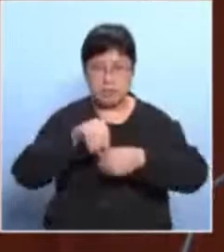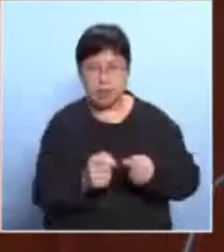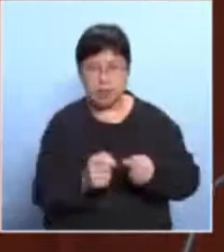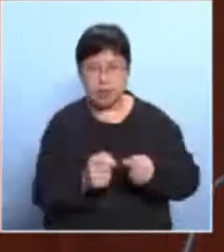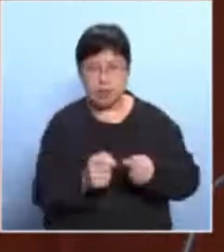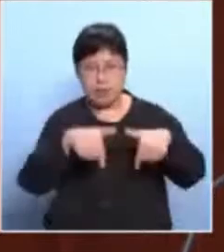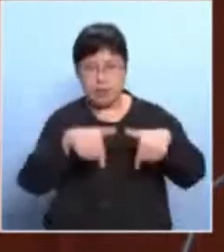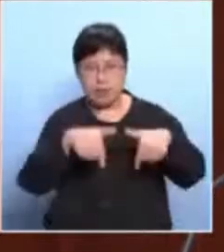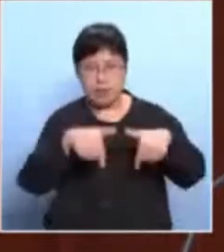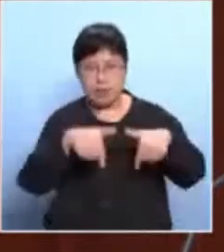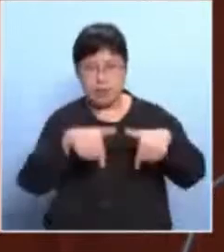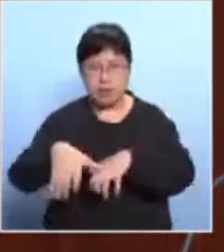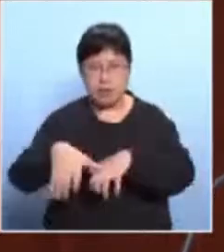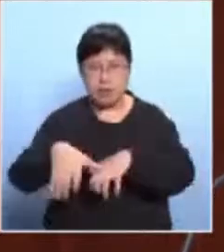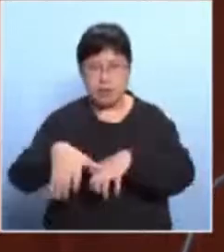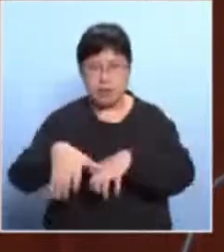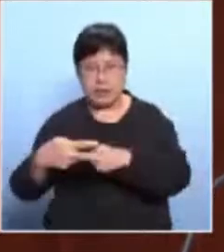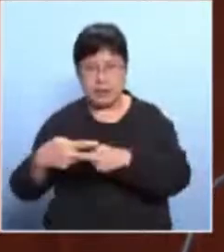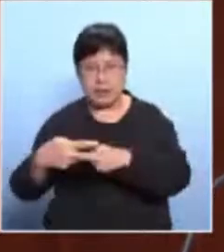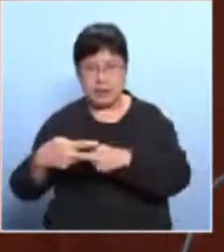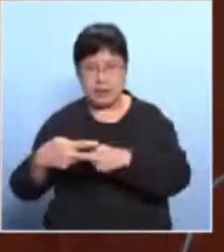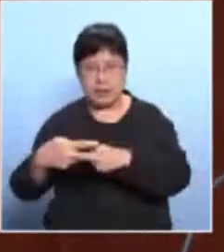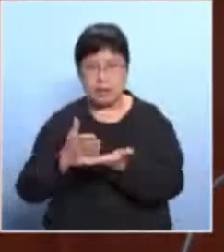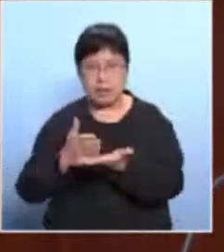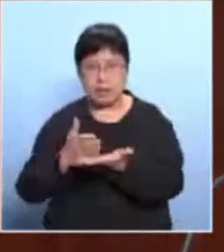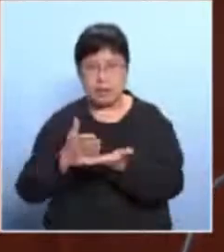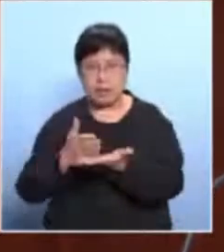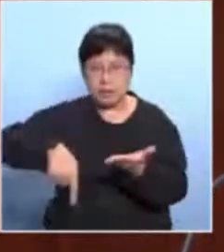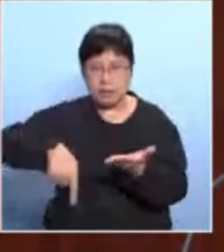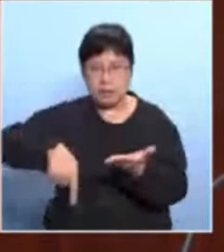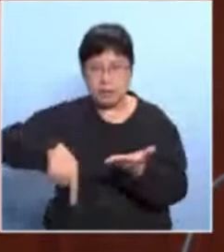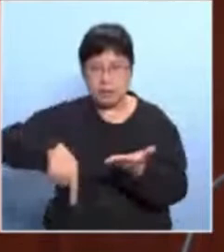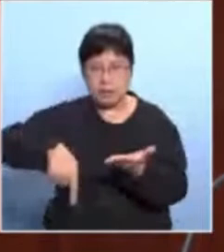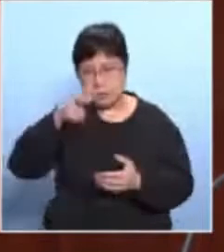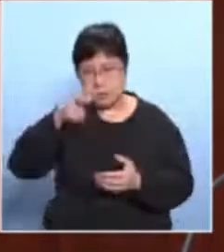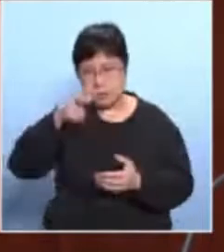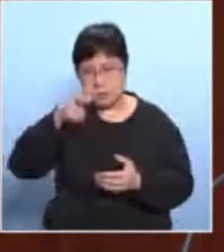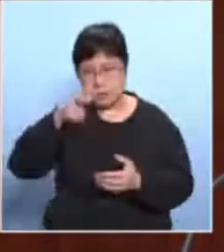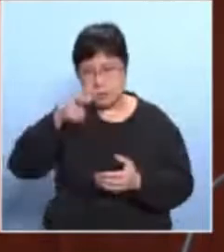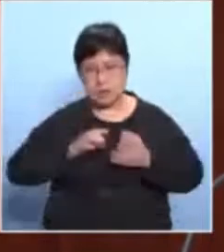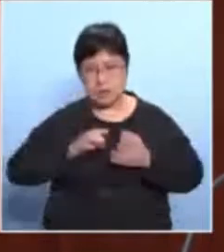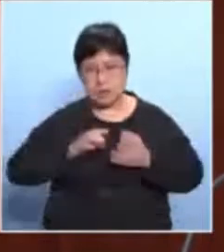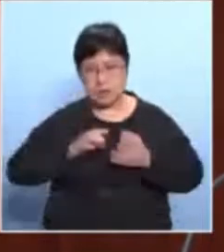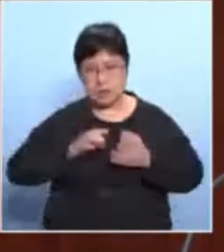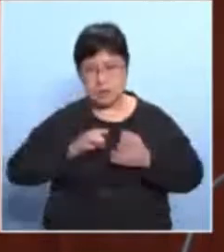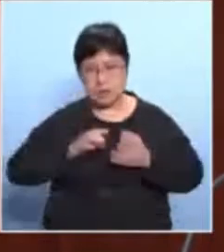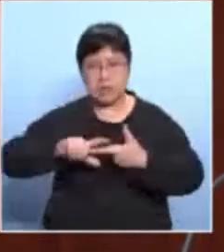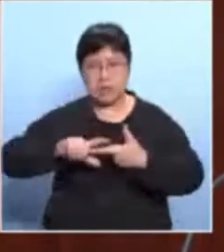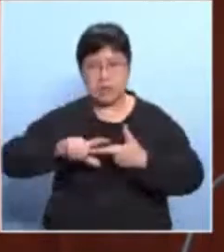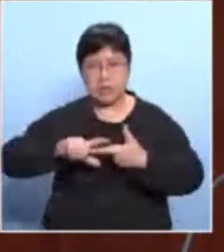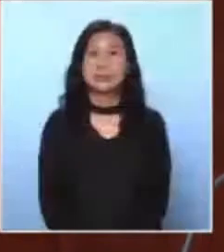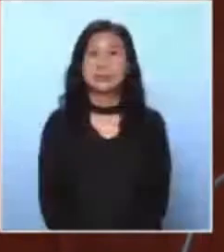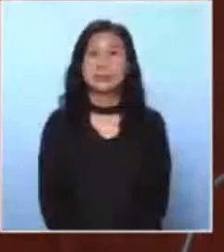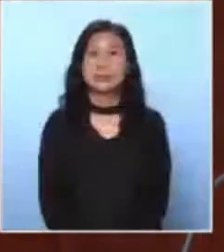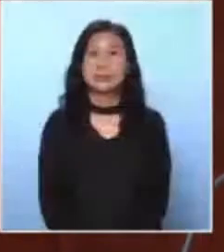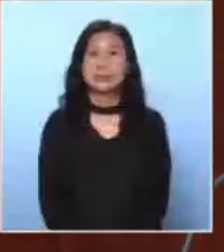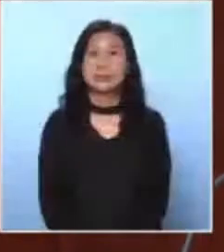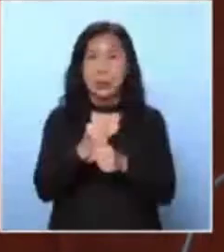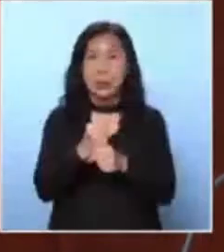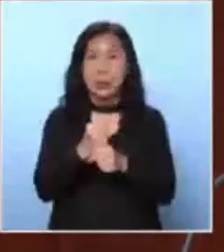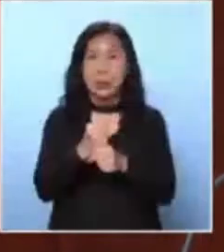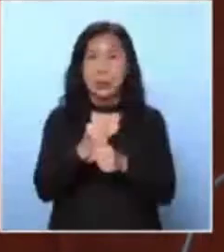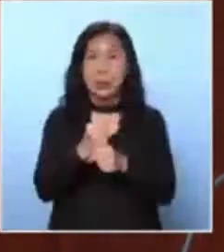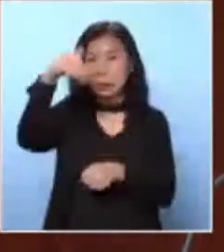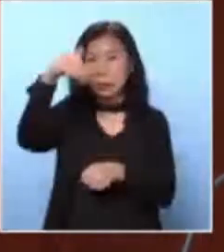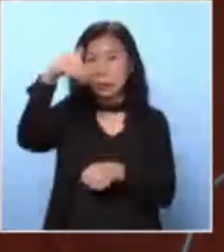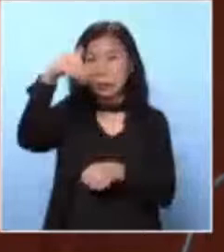for designated sites under the Agricultural Park Phase 2 in Kutong South, setting aside a plot within the Ma On Shan